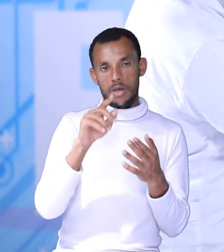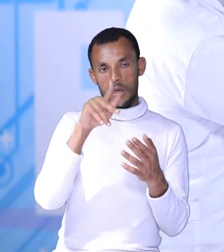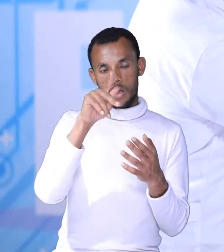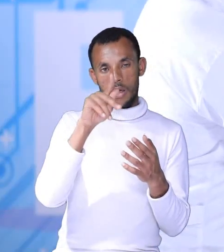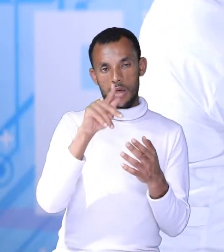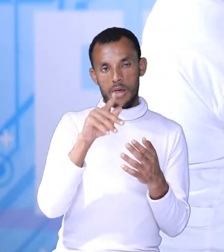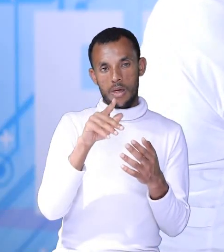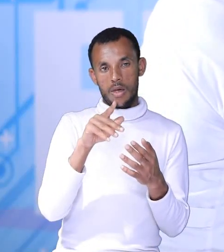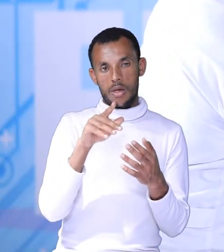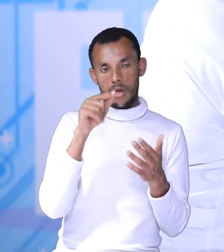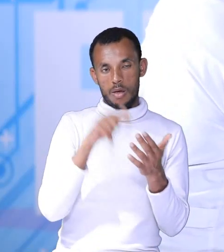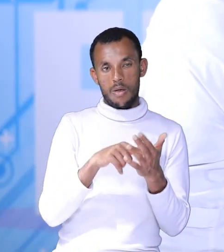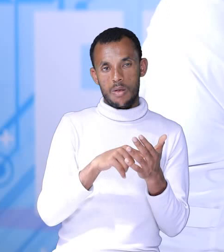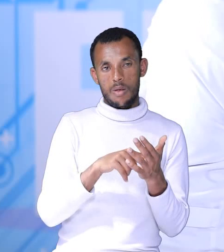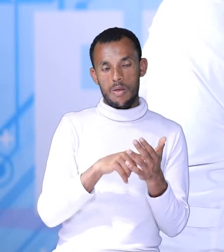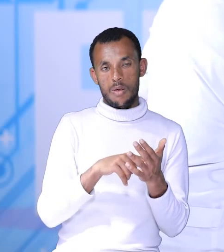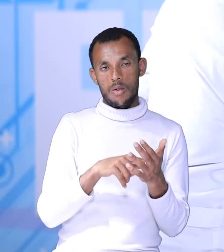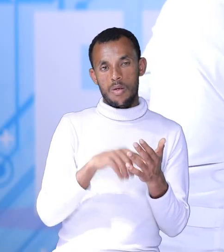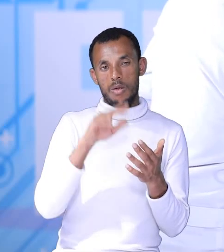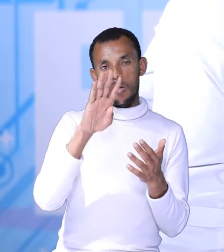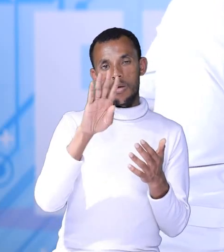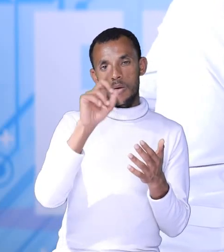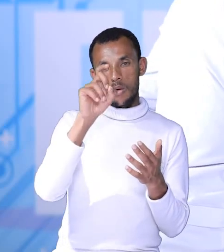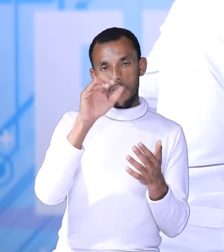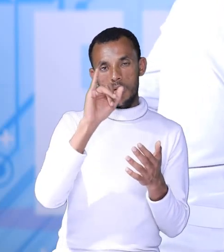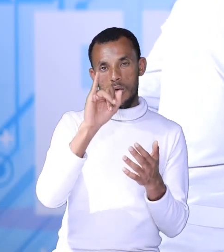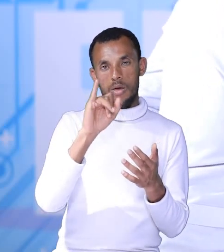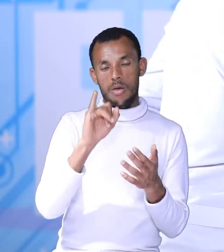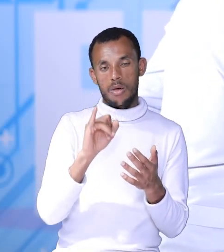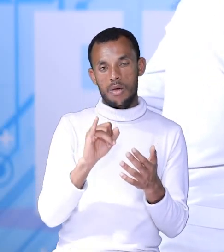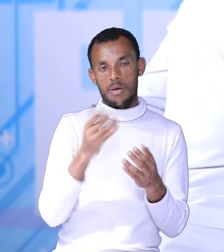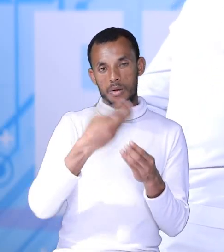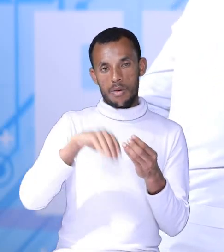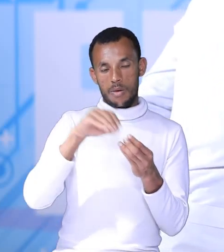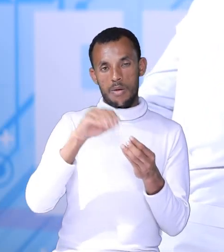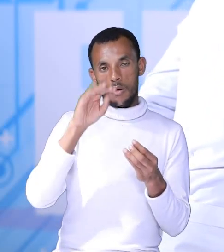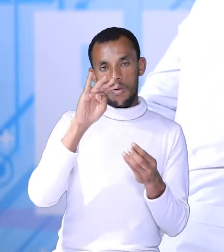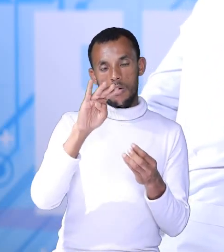k dotted with bxi plus